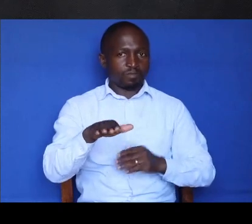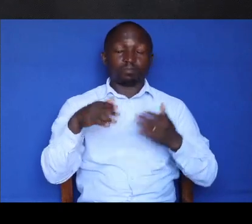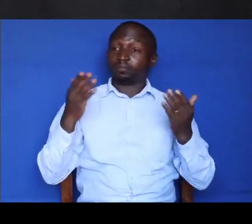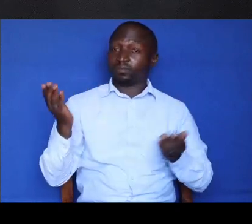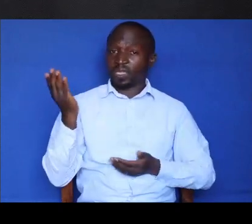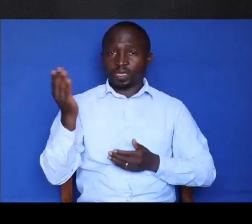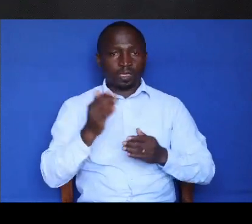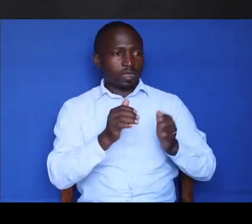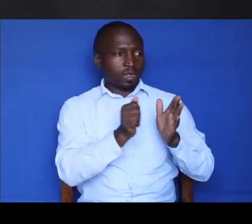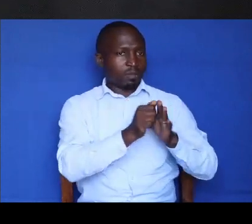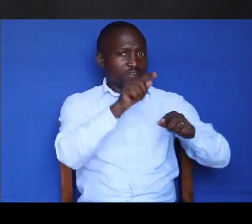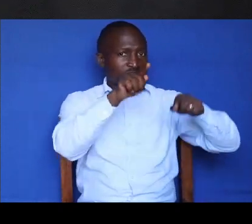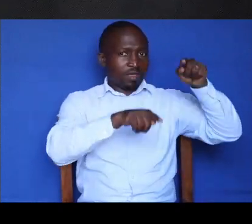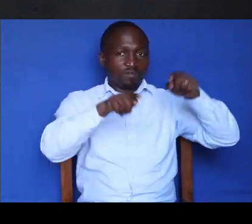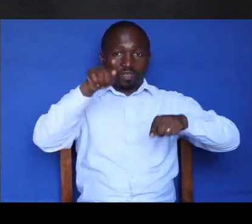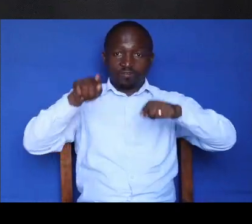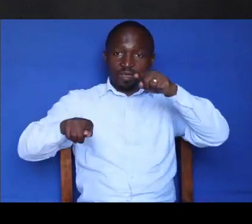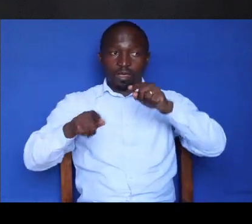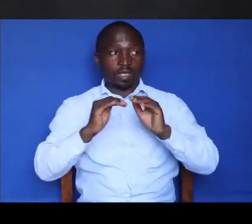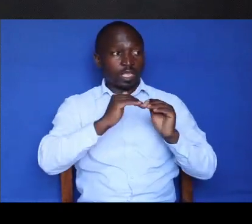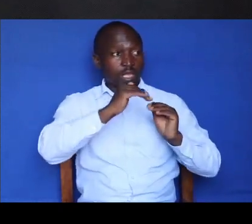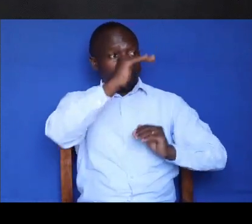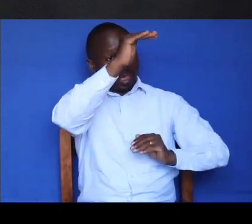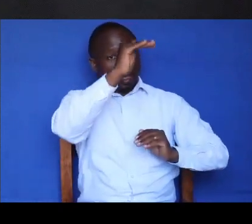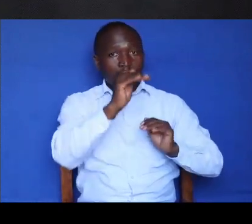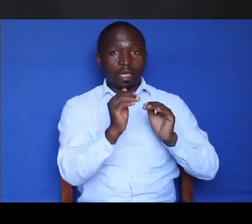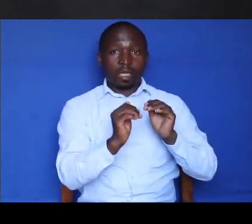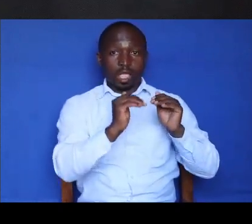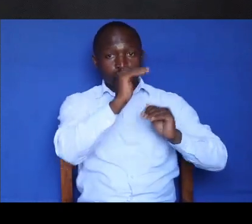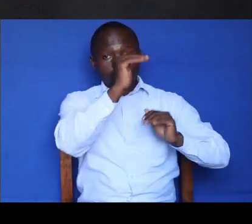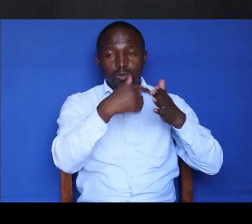This distinctively known as upper course.